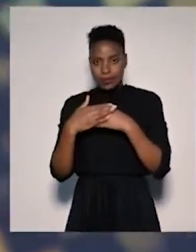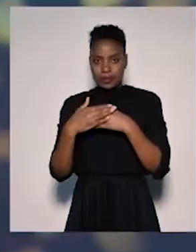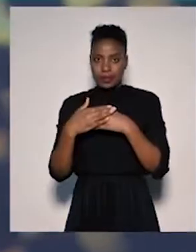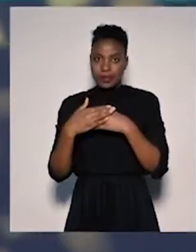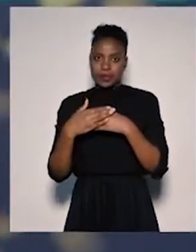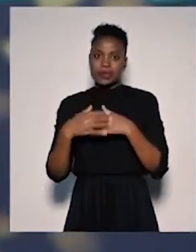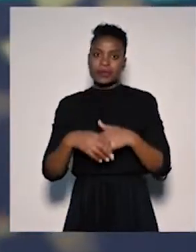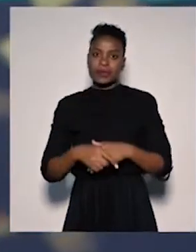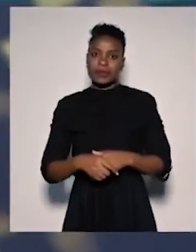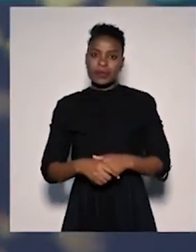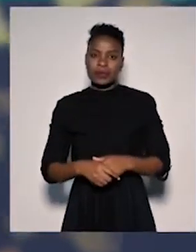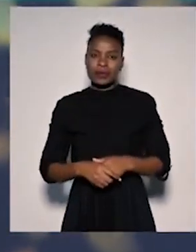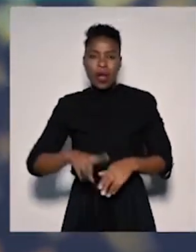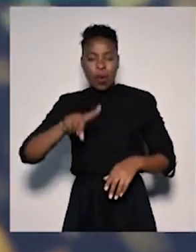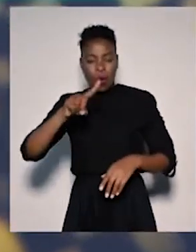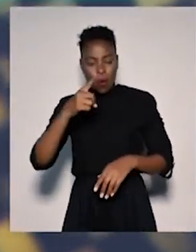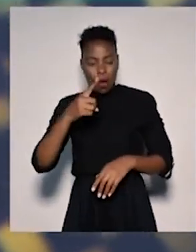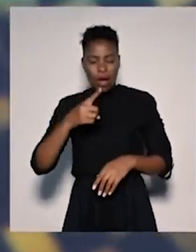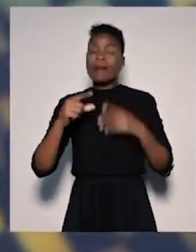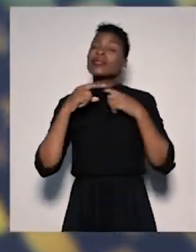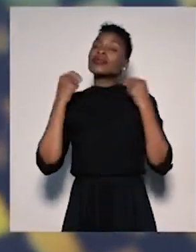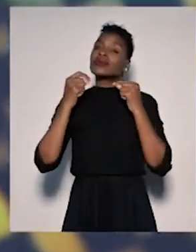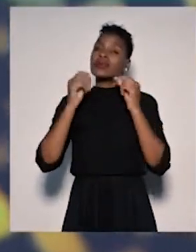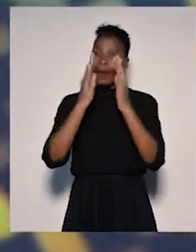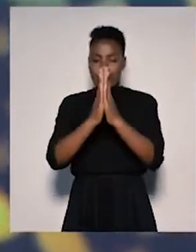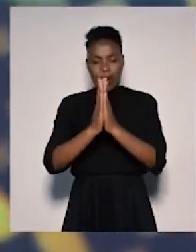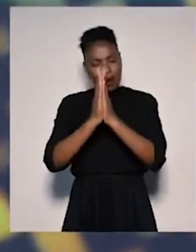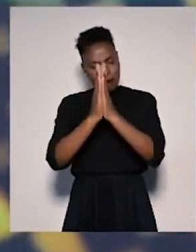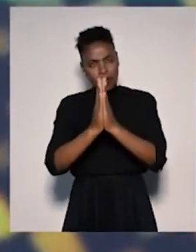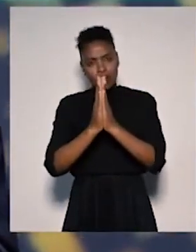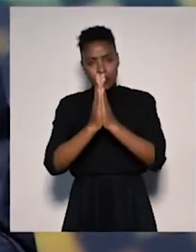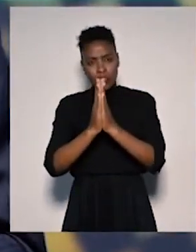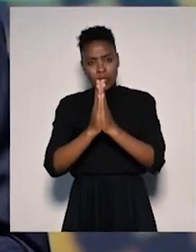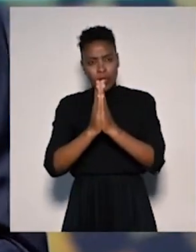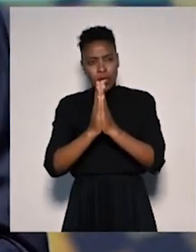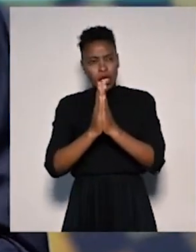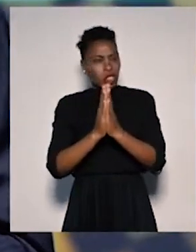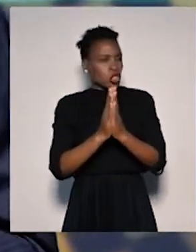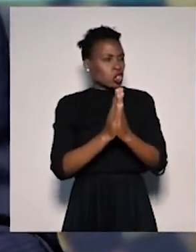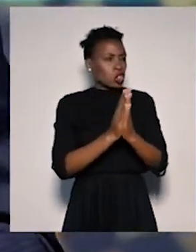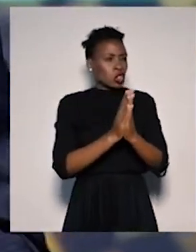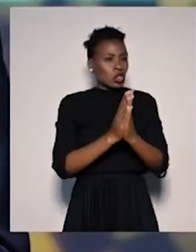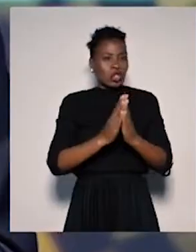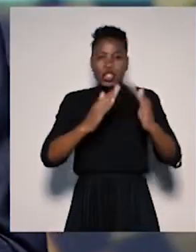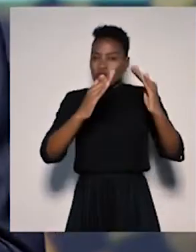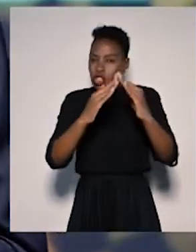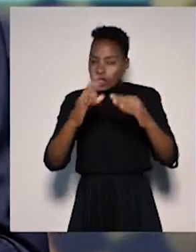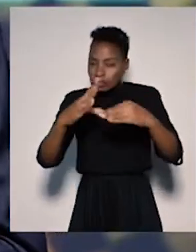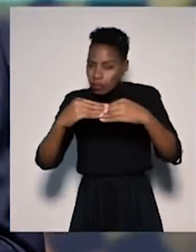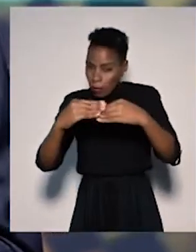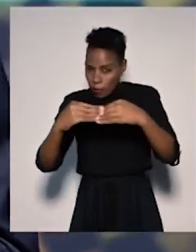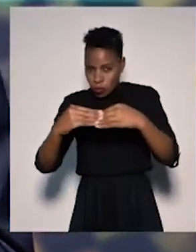Let me close. One pastor was praying for a church member of his who was dying.